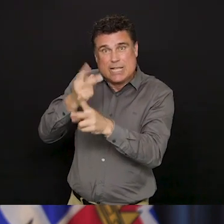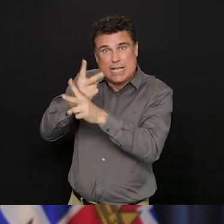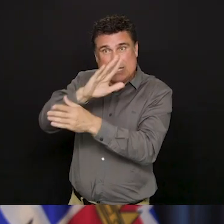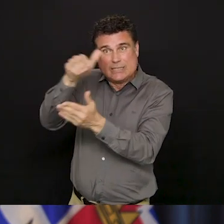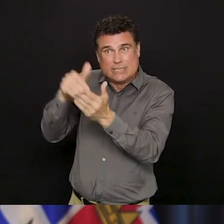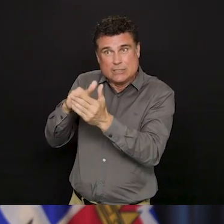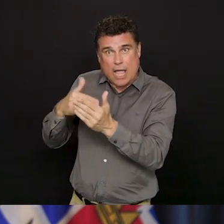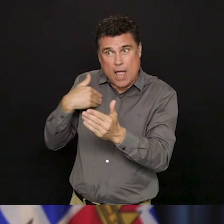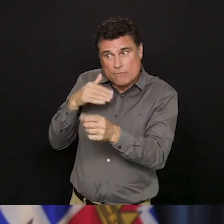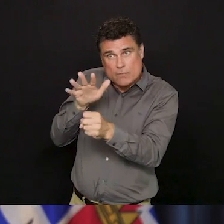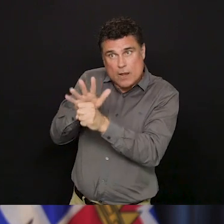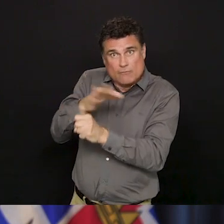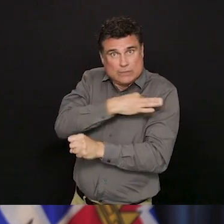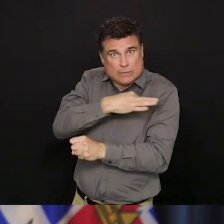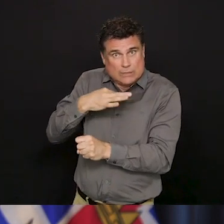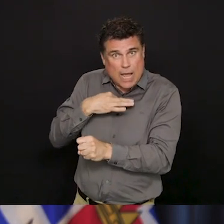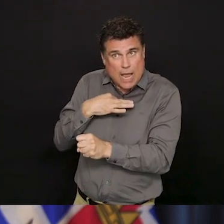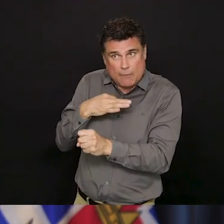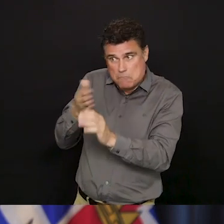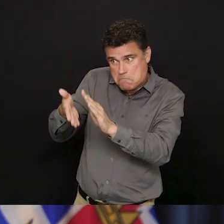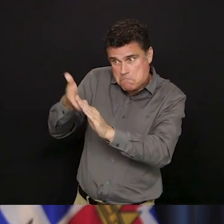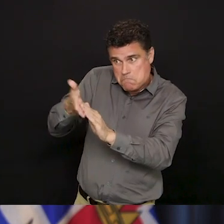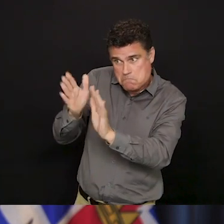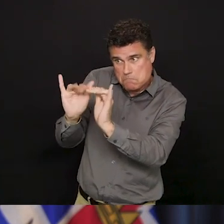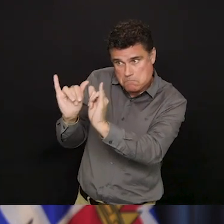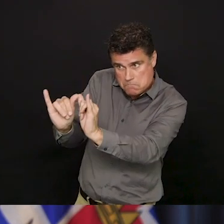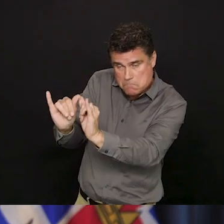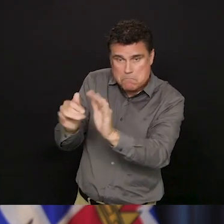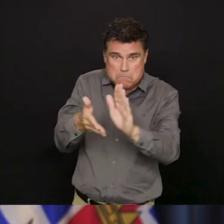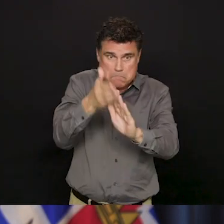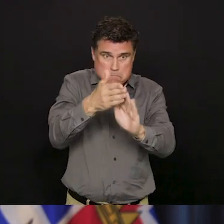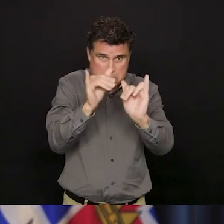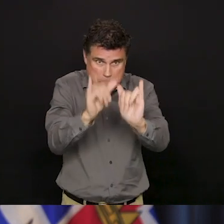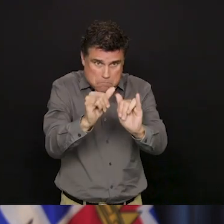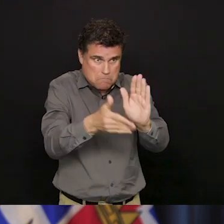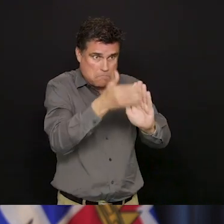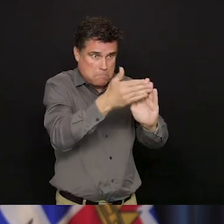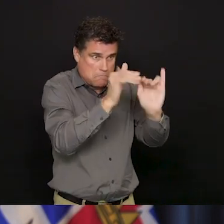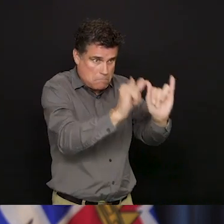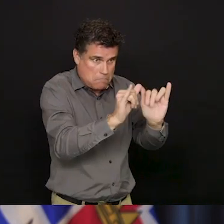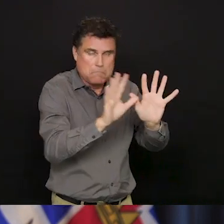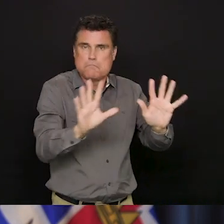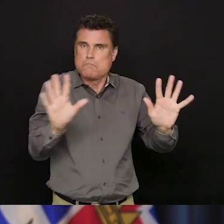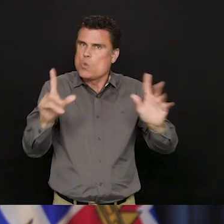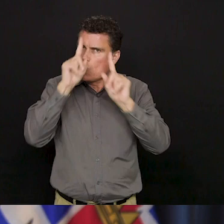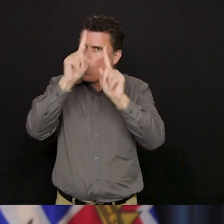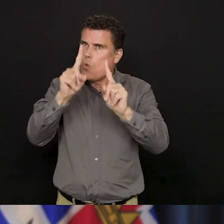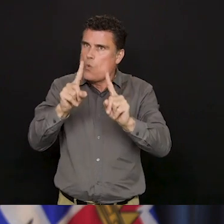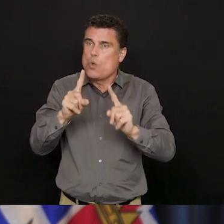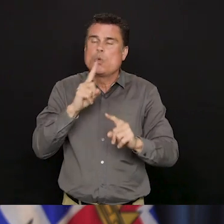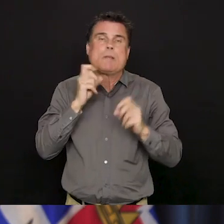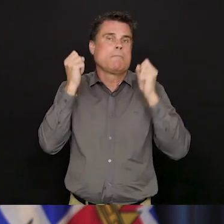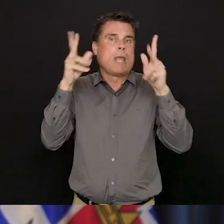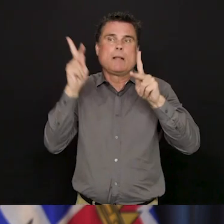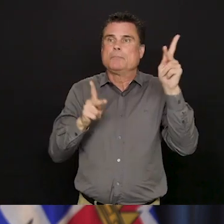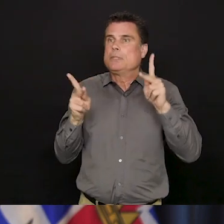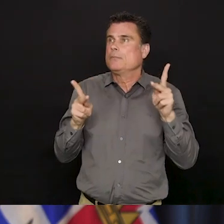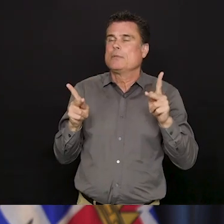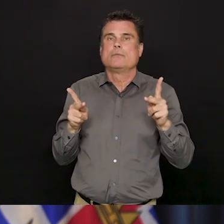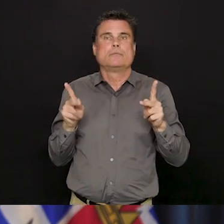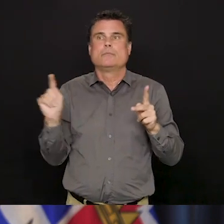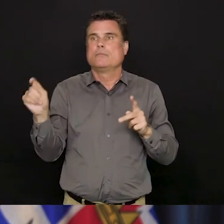there's 29,000 people in publicly funded care and more, obviously, who are in a strictly private system or